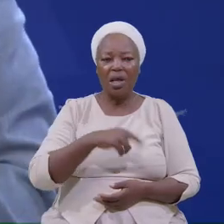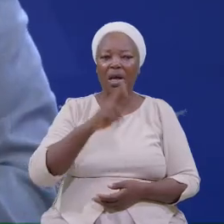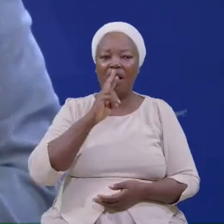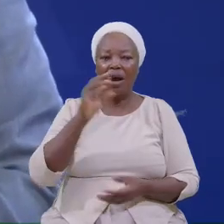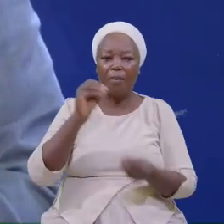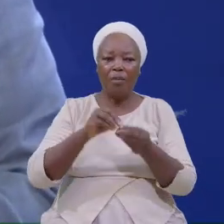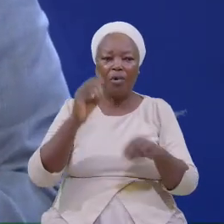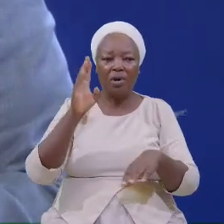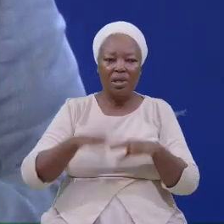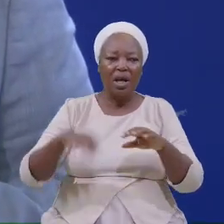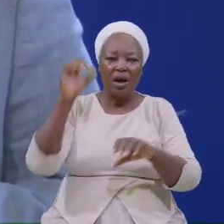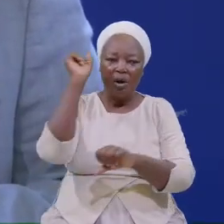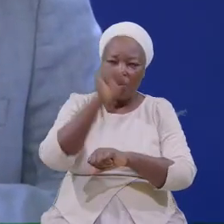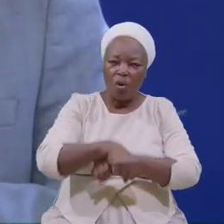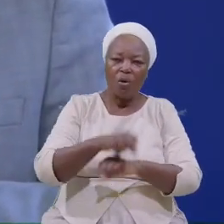conquerors.